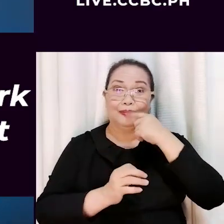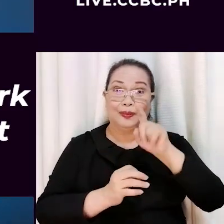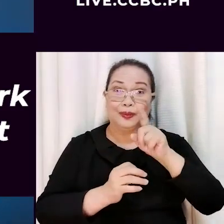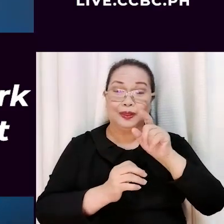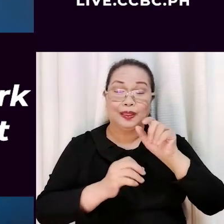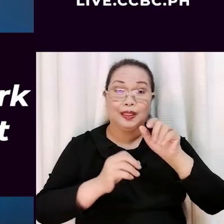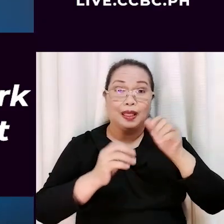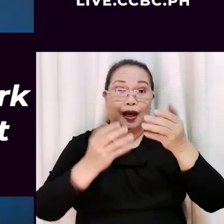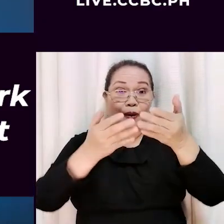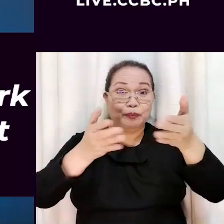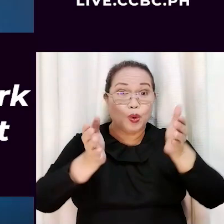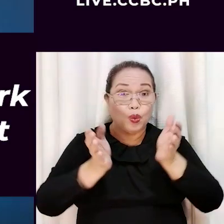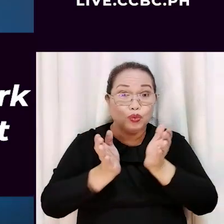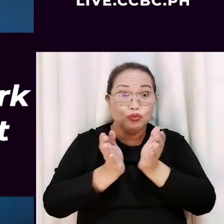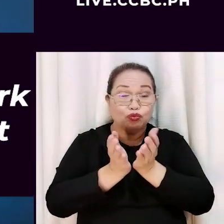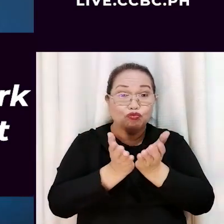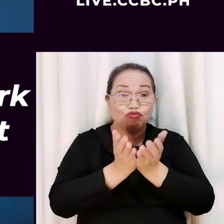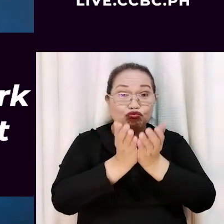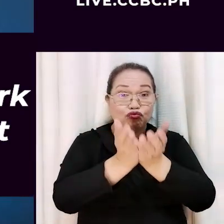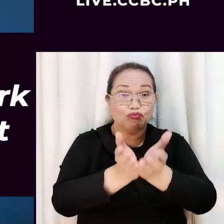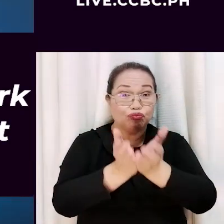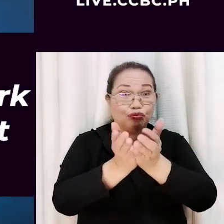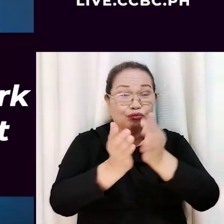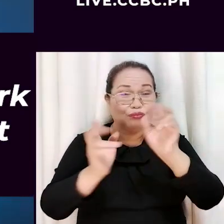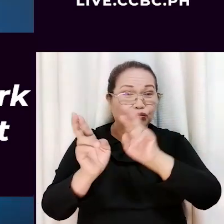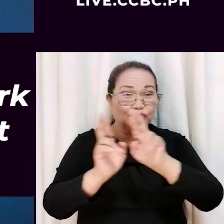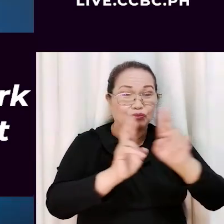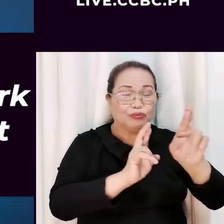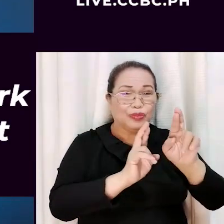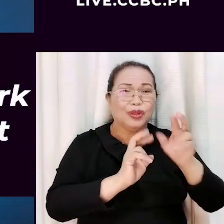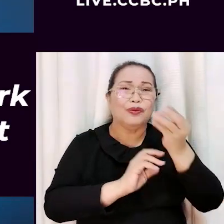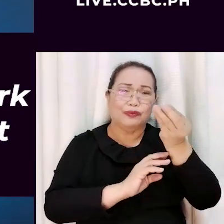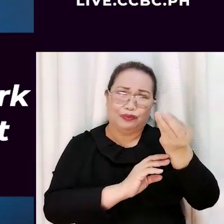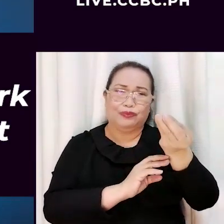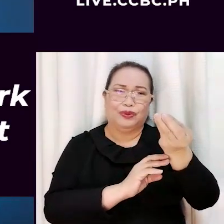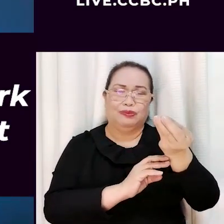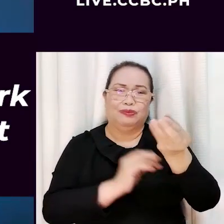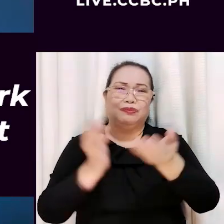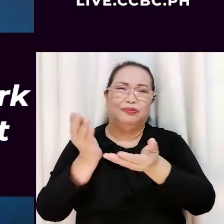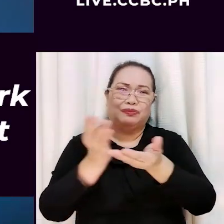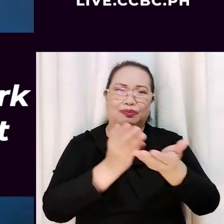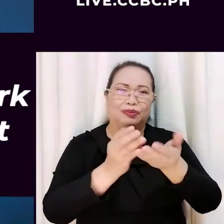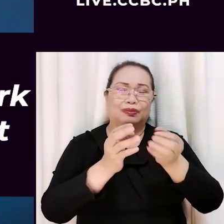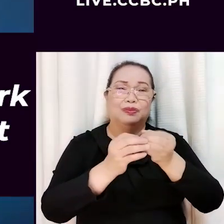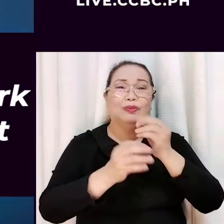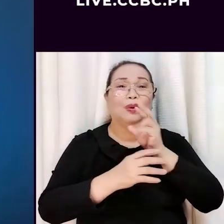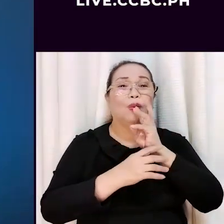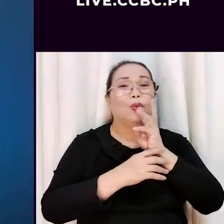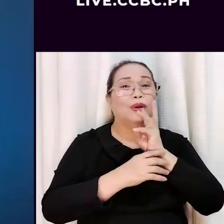being prepared, in which a few, that is 8 persons, were brought safely through water.